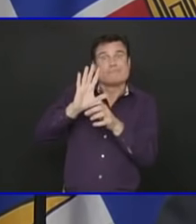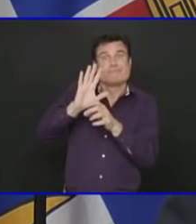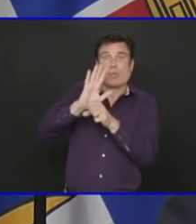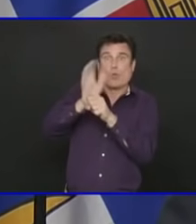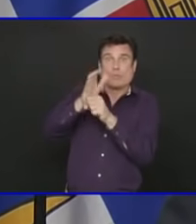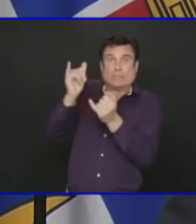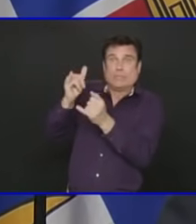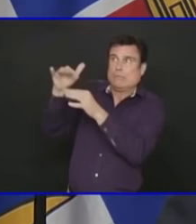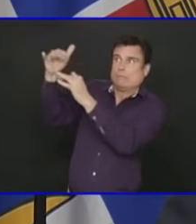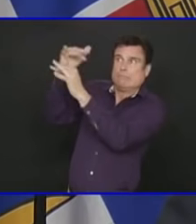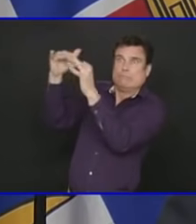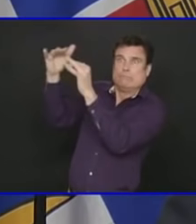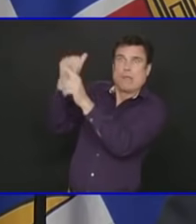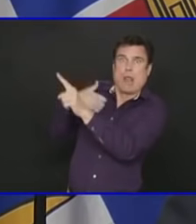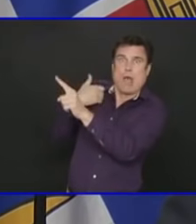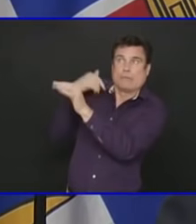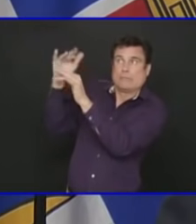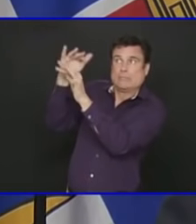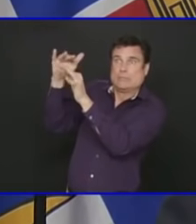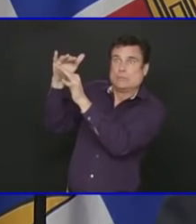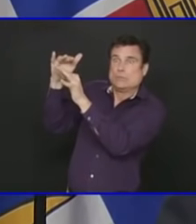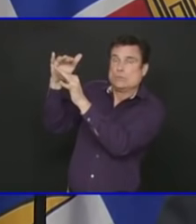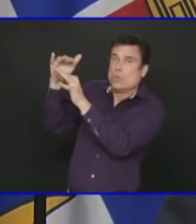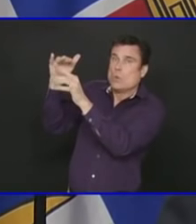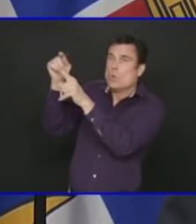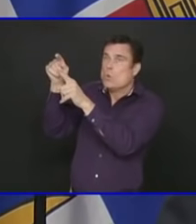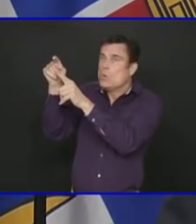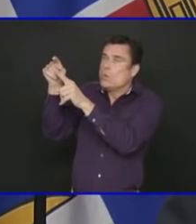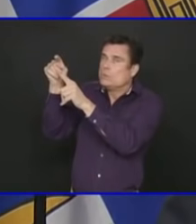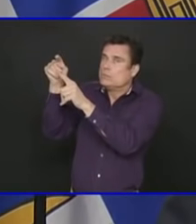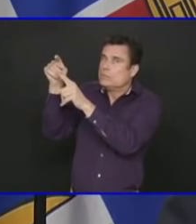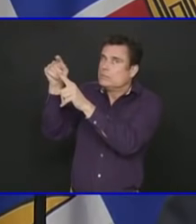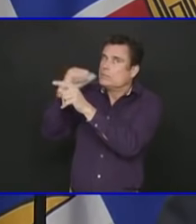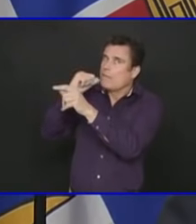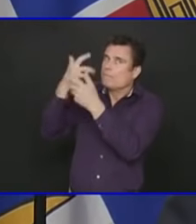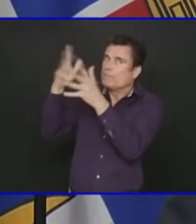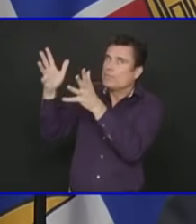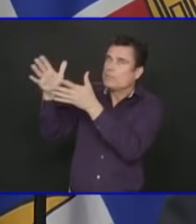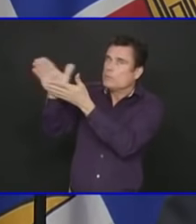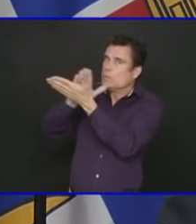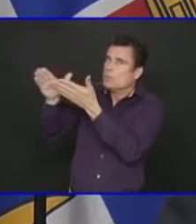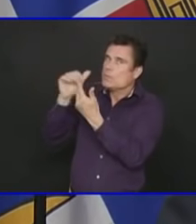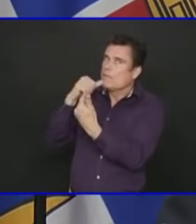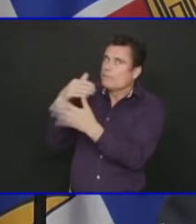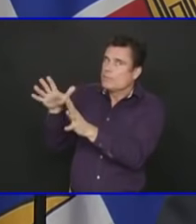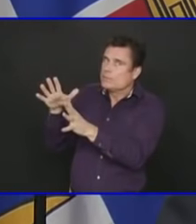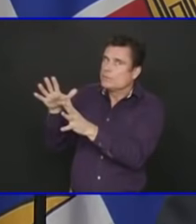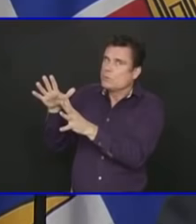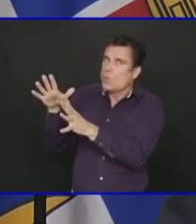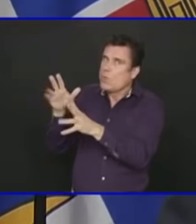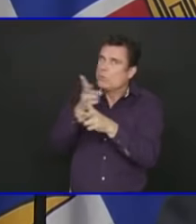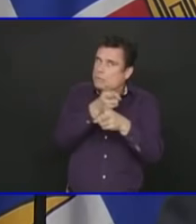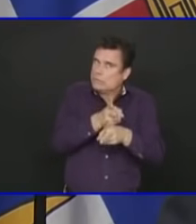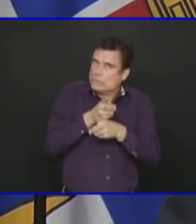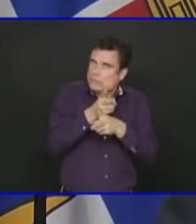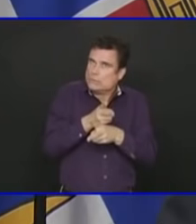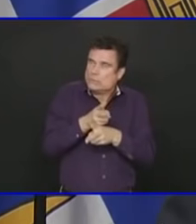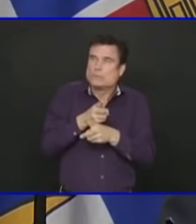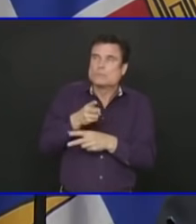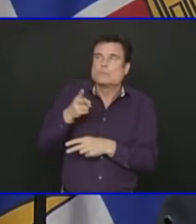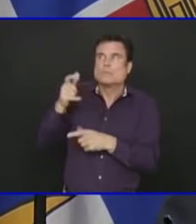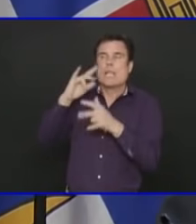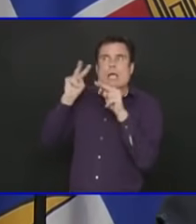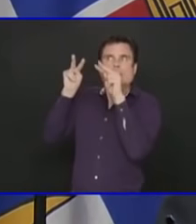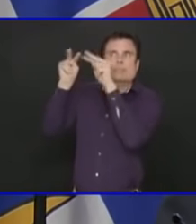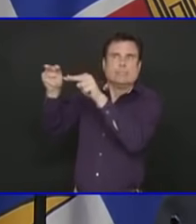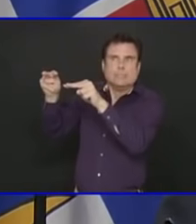know they've put in a great deal of the important outbreak response measures in the facility there in Curl Lake, and